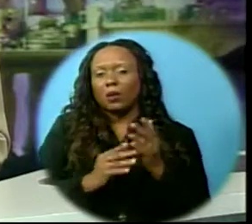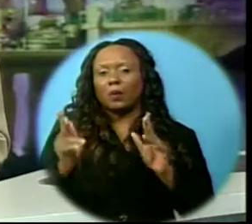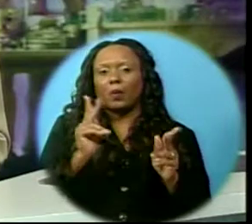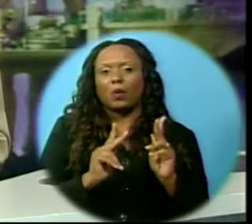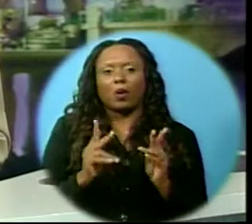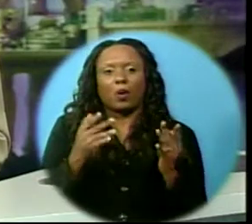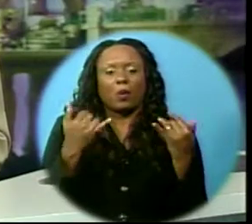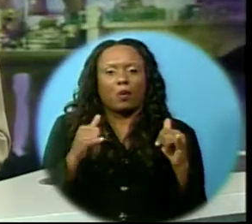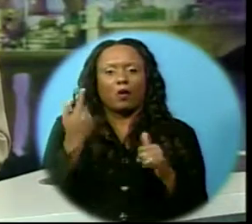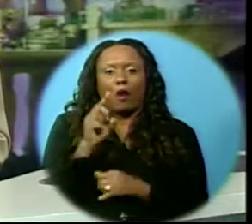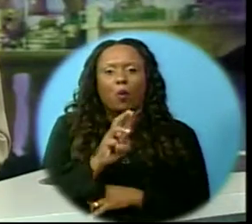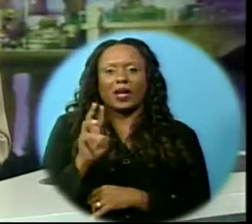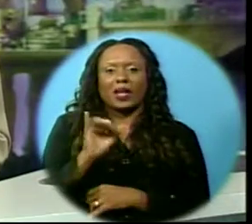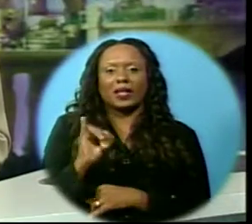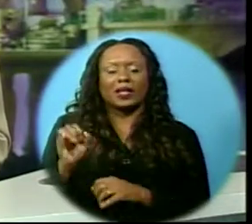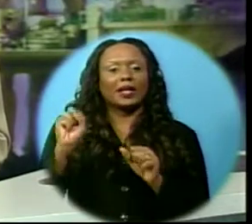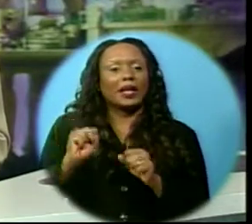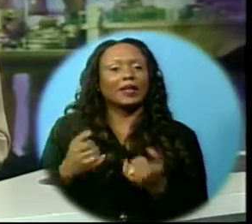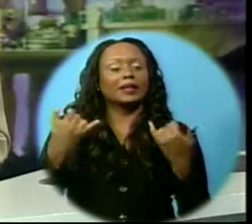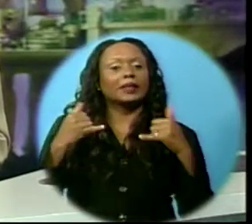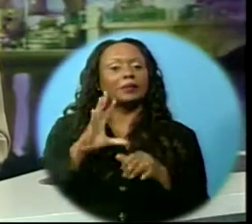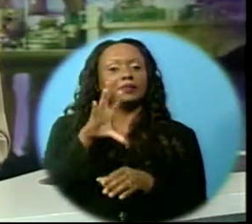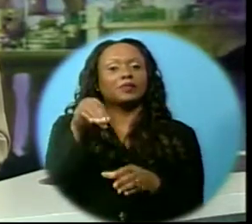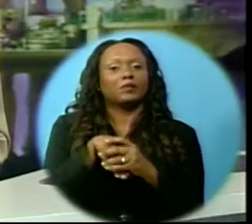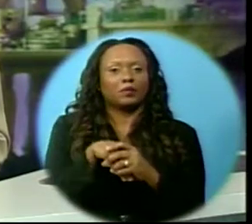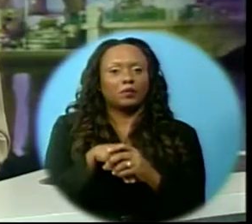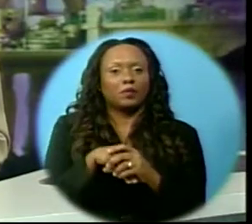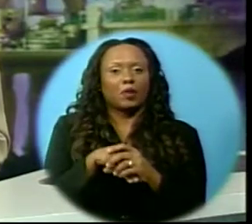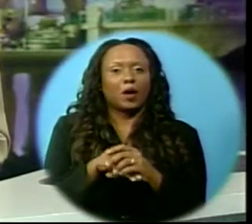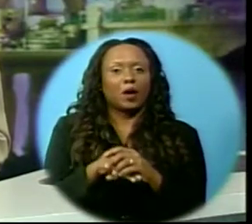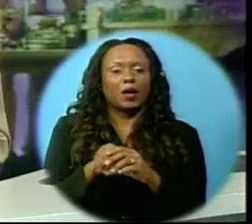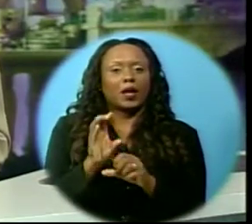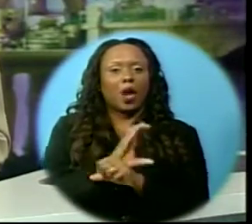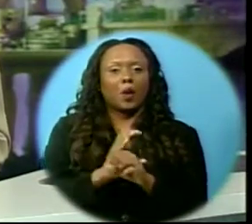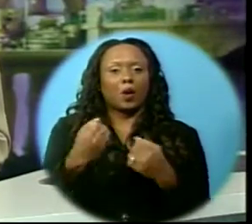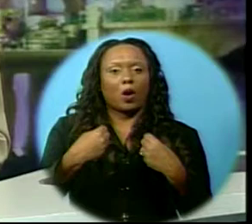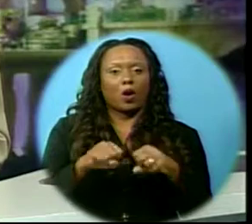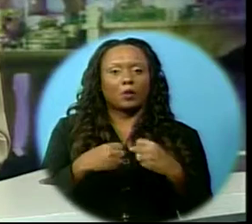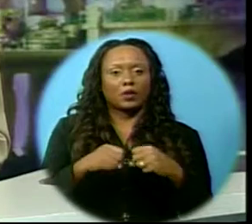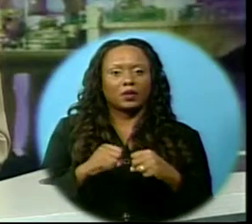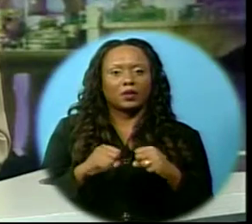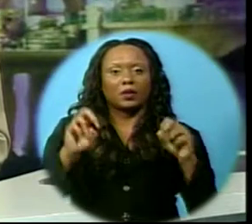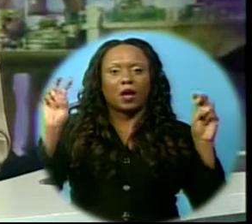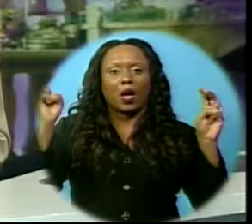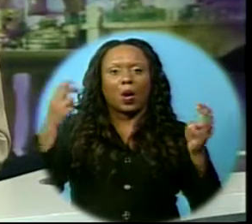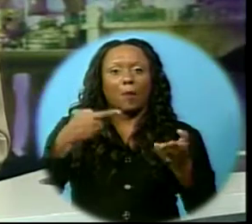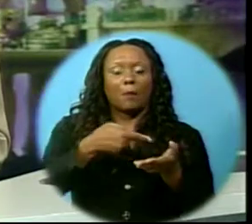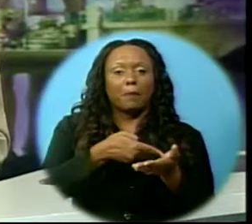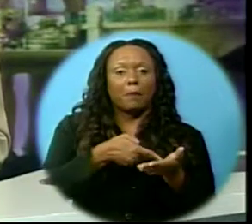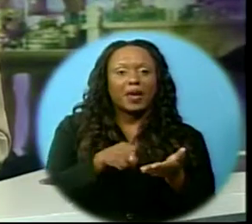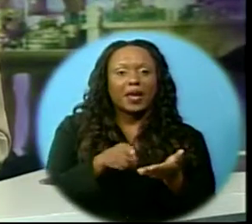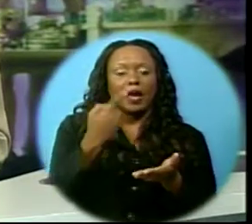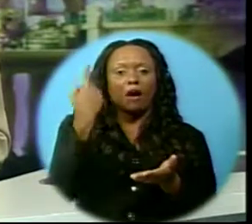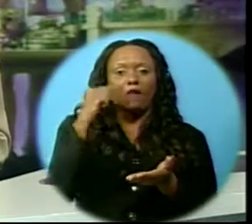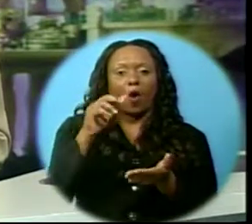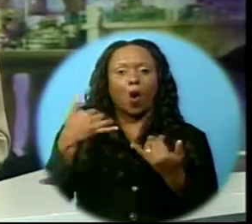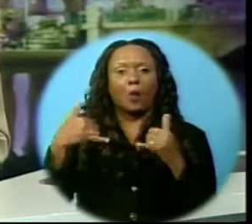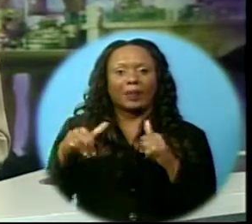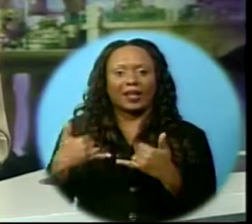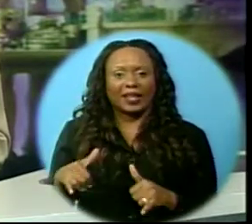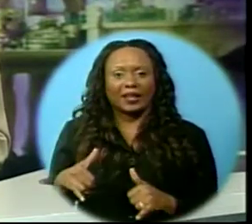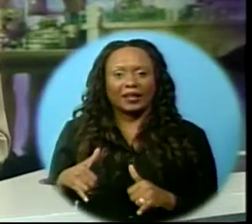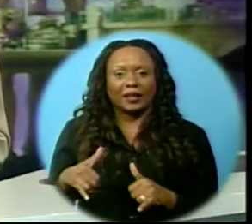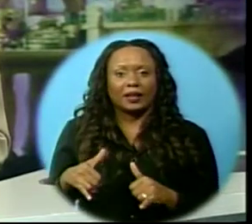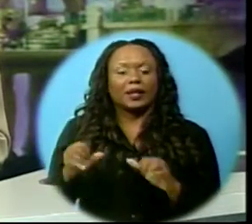Indies duty, can still feature in regional competitions this season on a pay-for-play basis, where